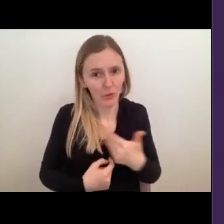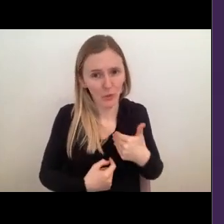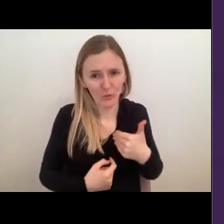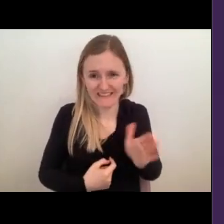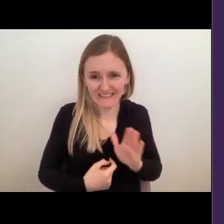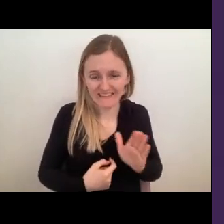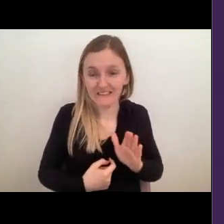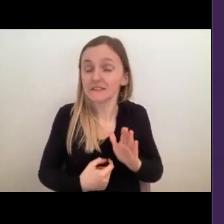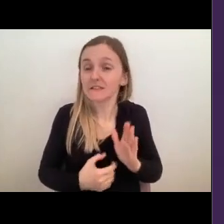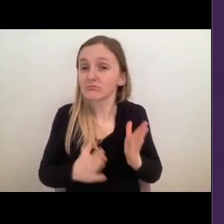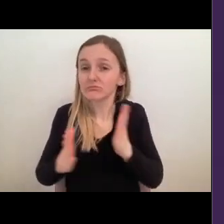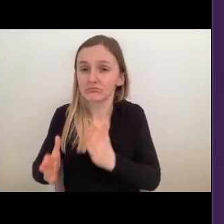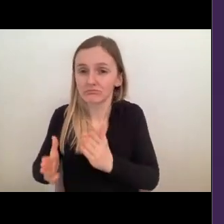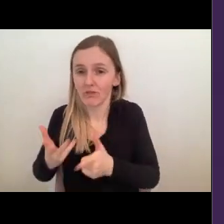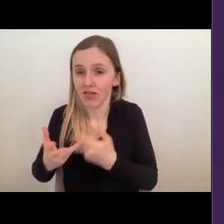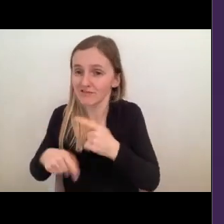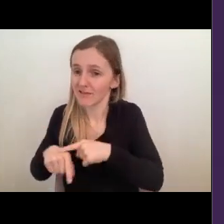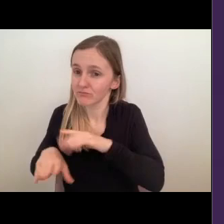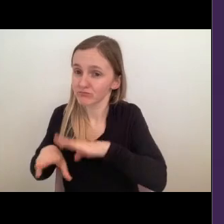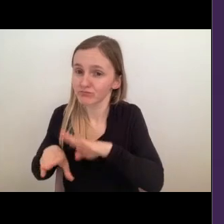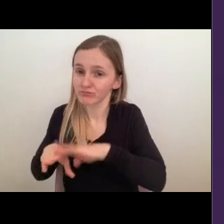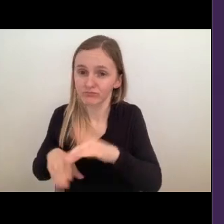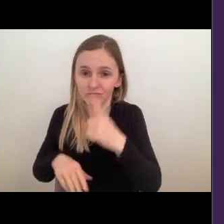get out the door.